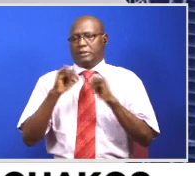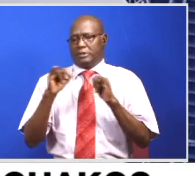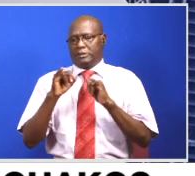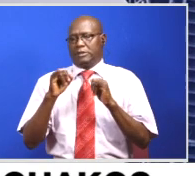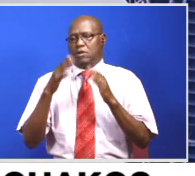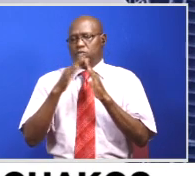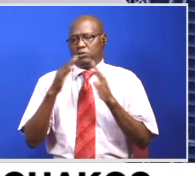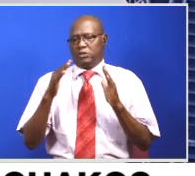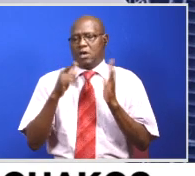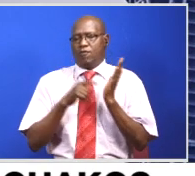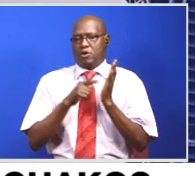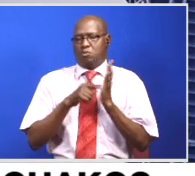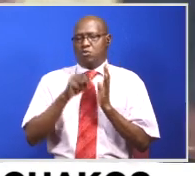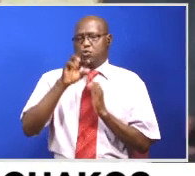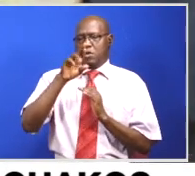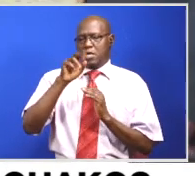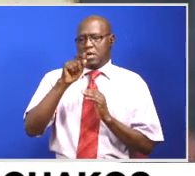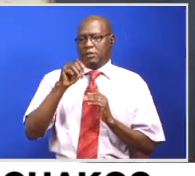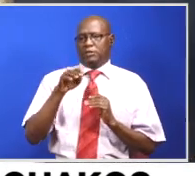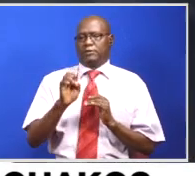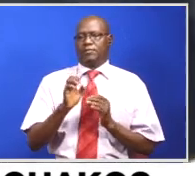rates. Tiffany Wamboi has more.